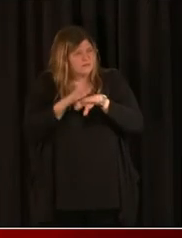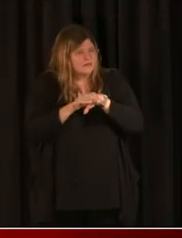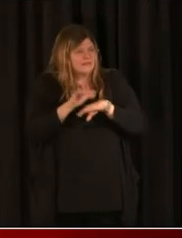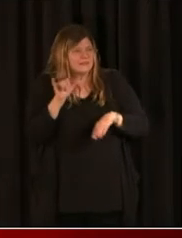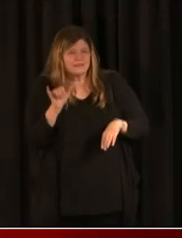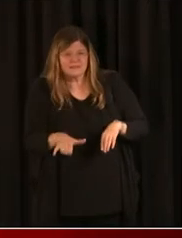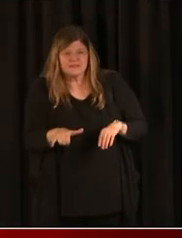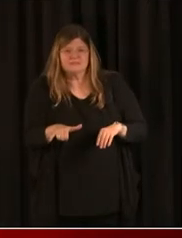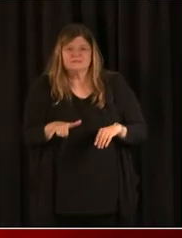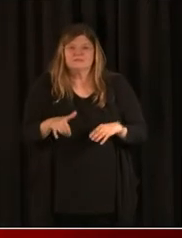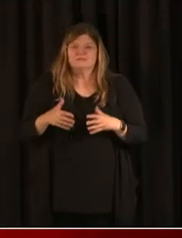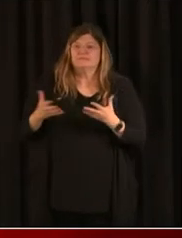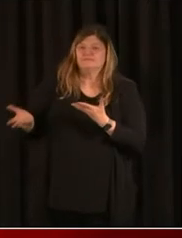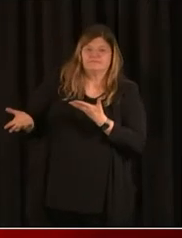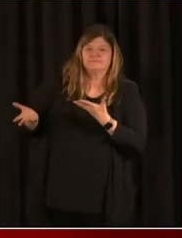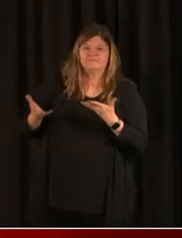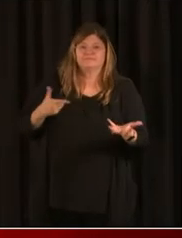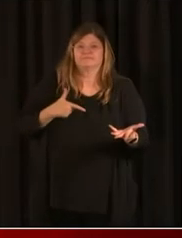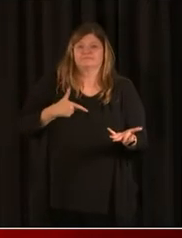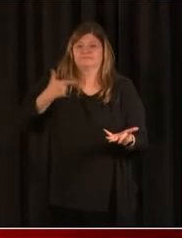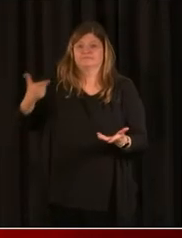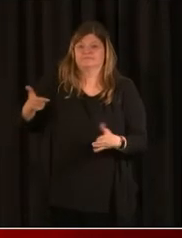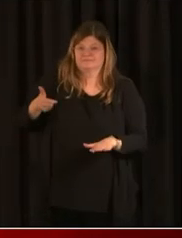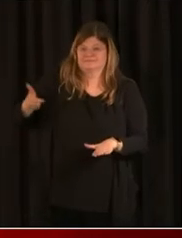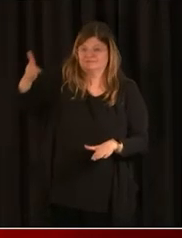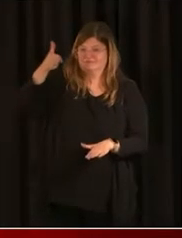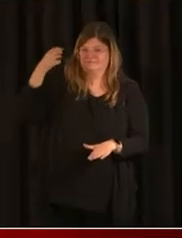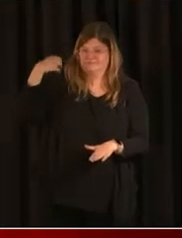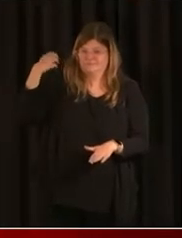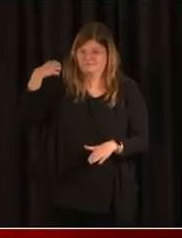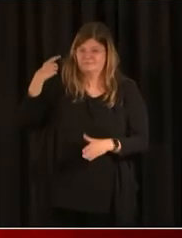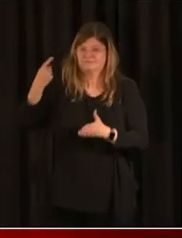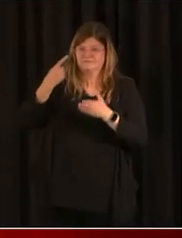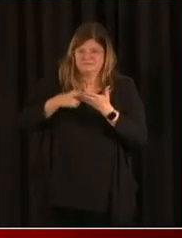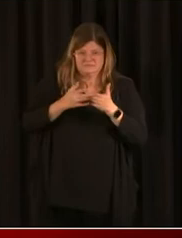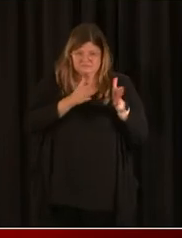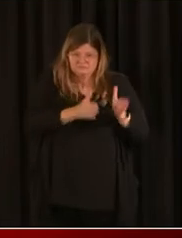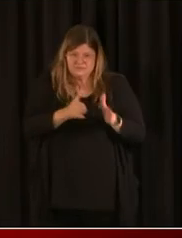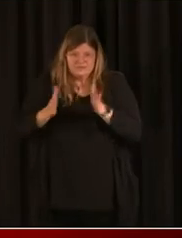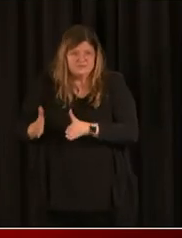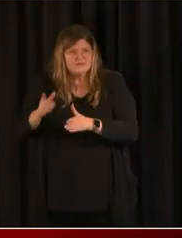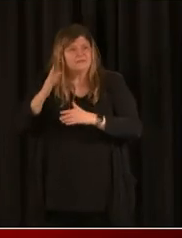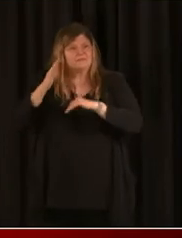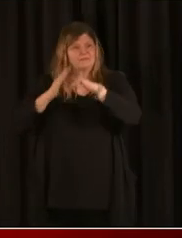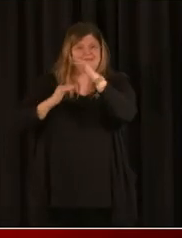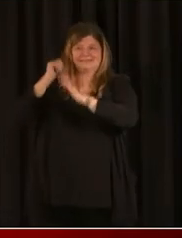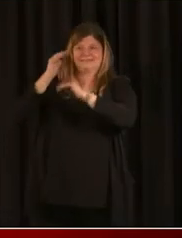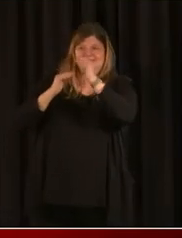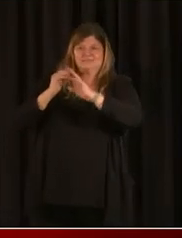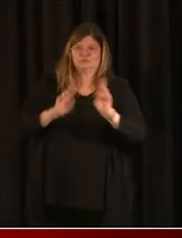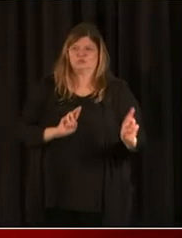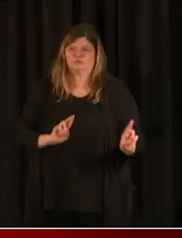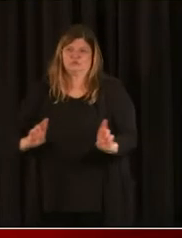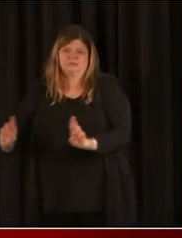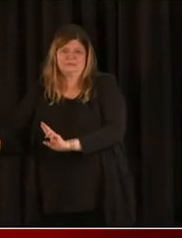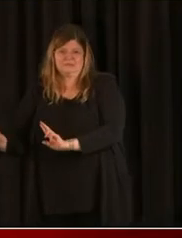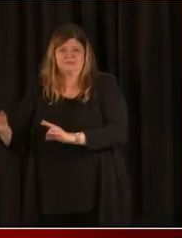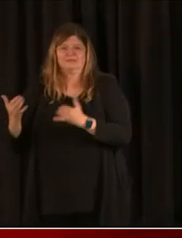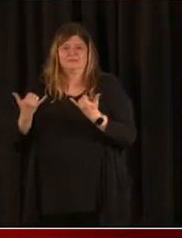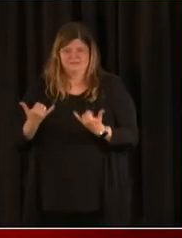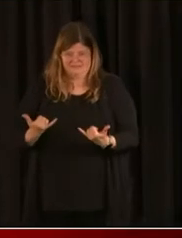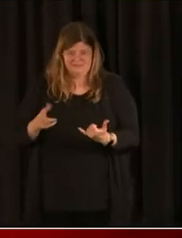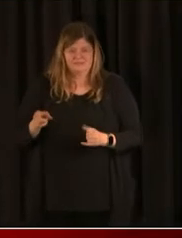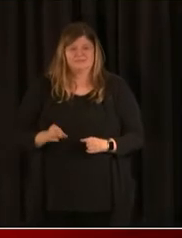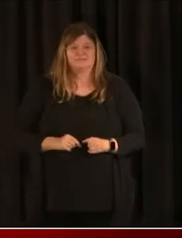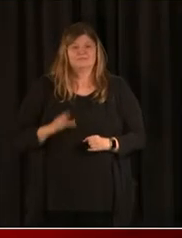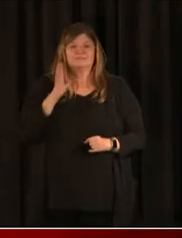I am going to turn it back now to the Chancellor to talk a little bit about the preparation of our school buildings. Thank you, Ms. Colgan. So on the next slide,